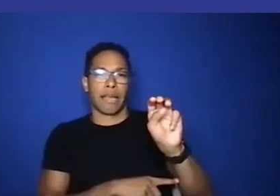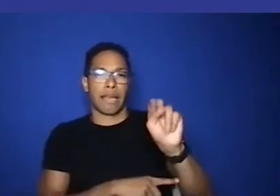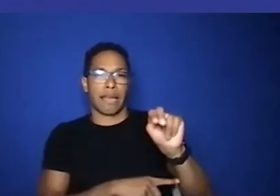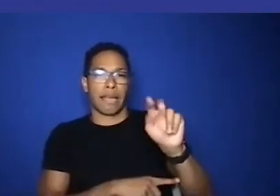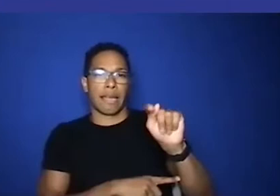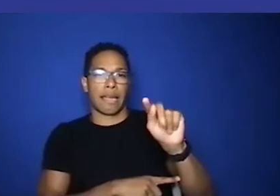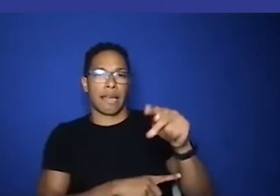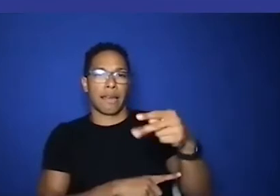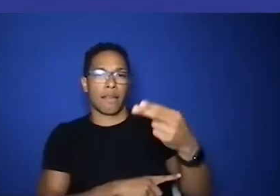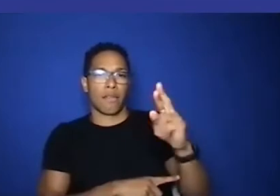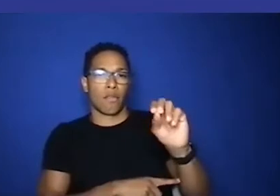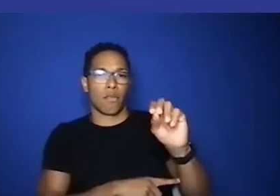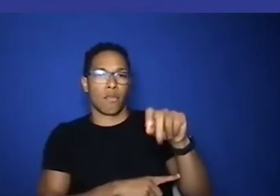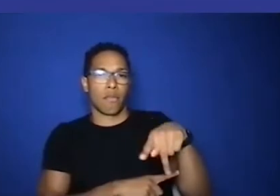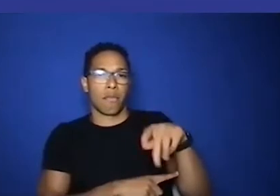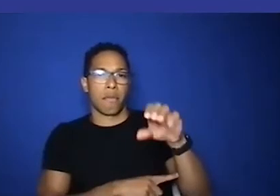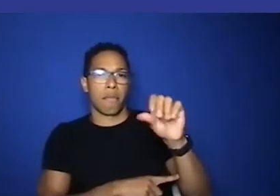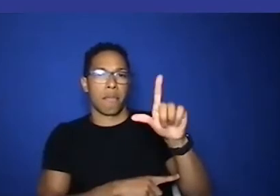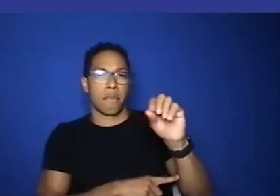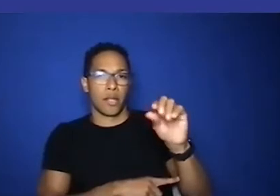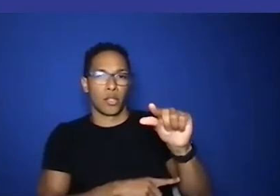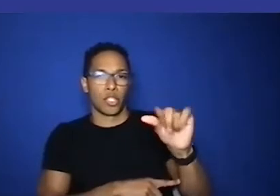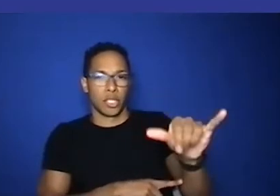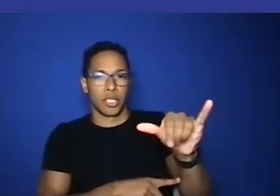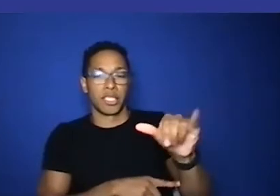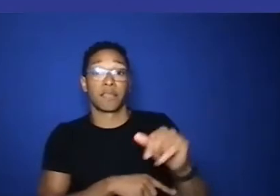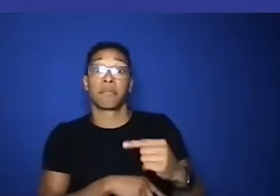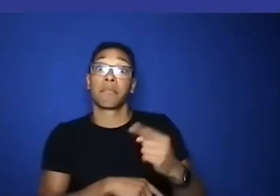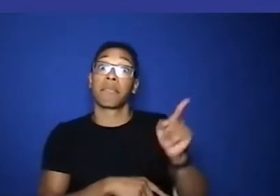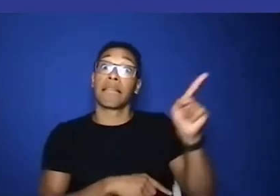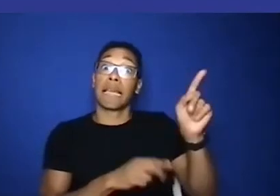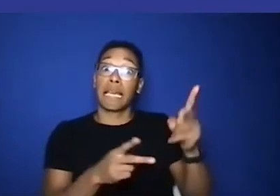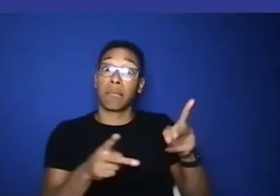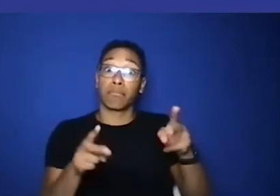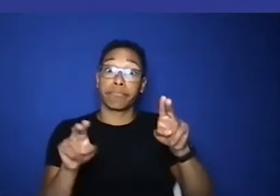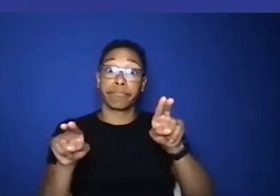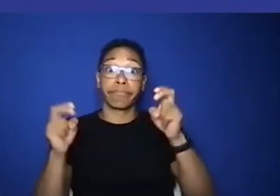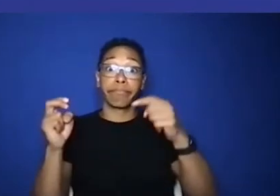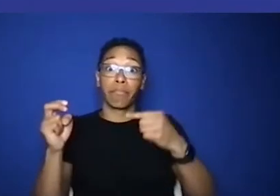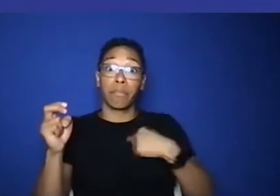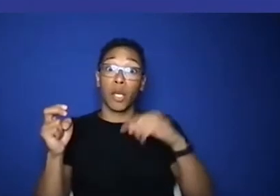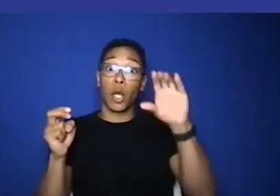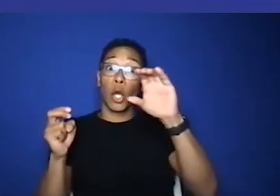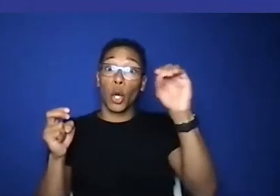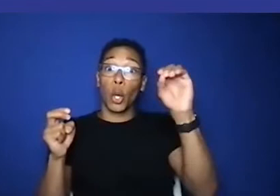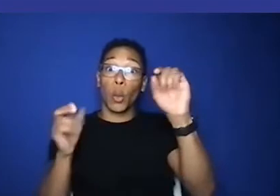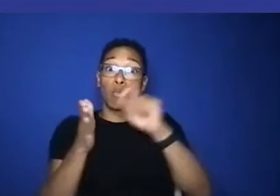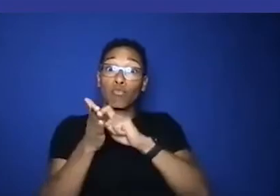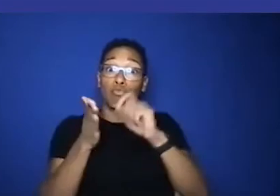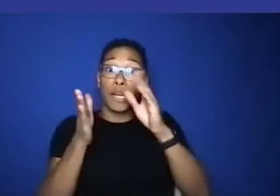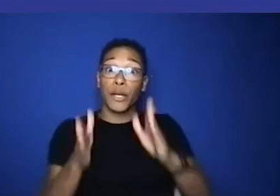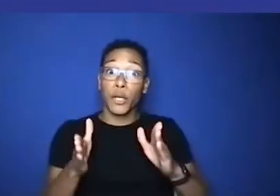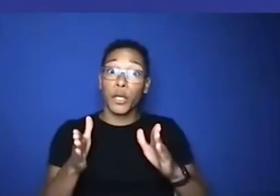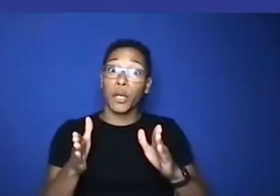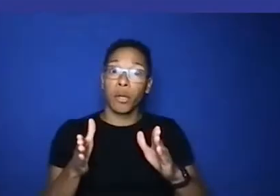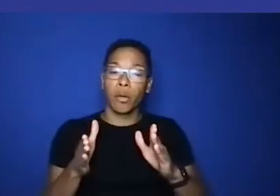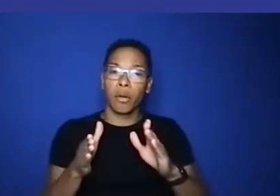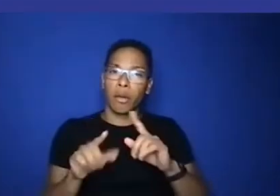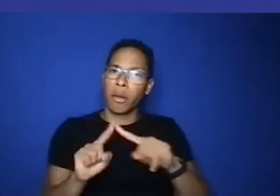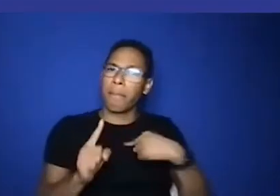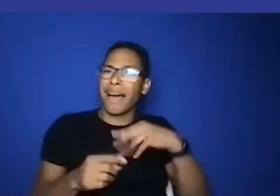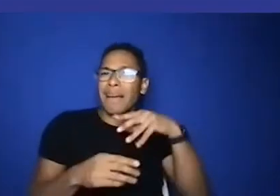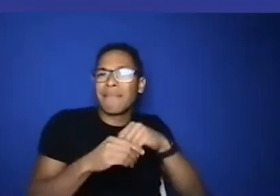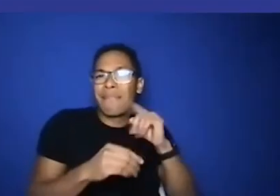on including me as a co-author, even though I was the subject of the interview. And I think that for me was a form